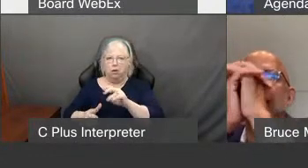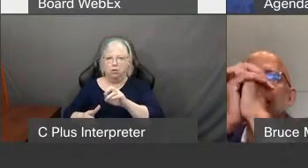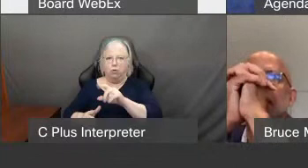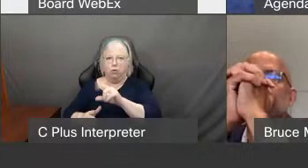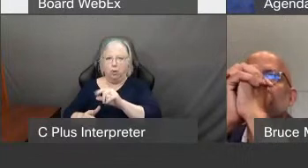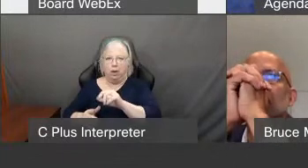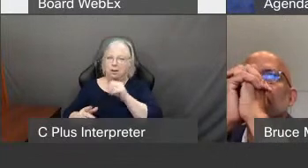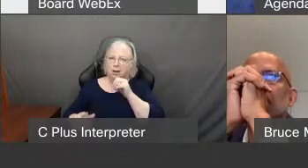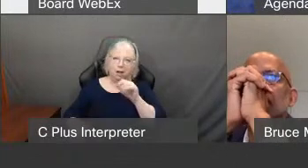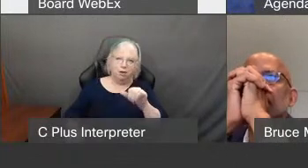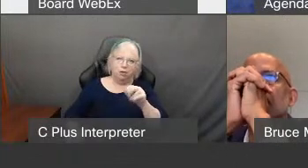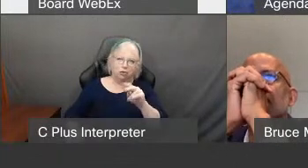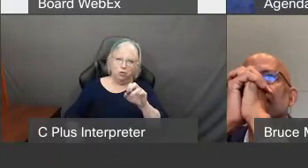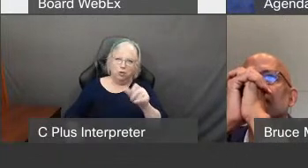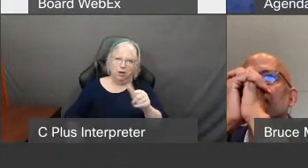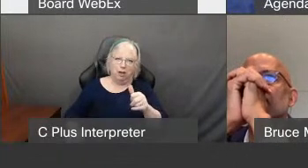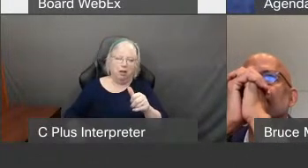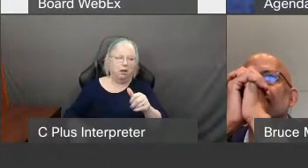June the 10th. Okay.